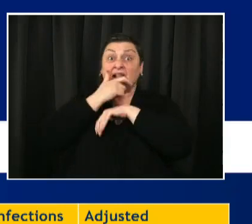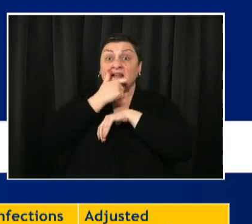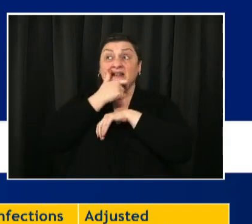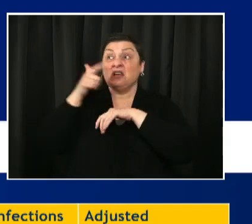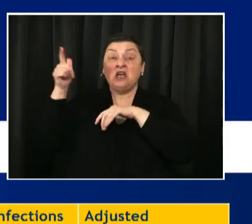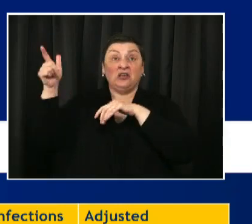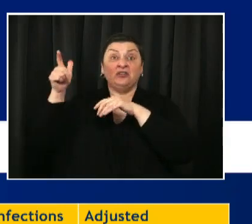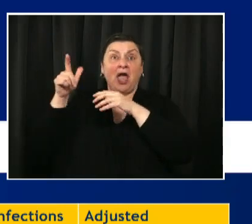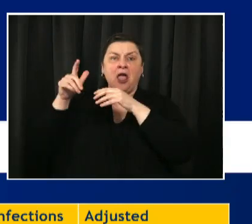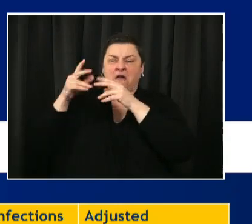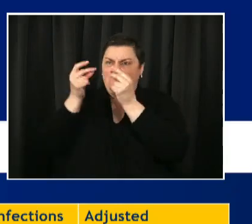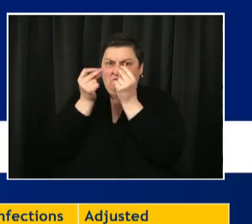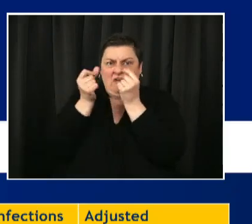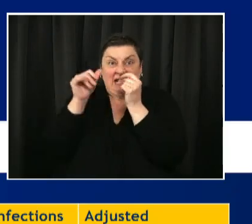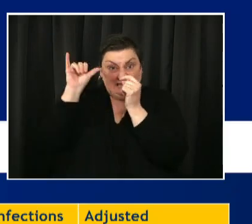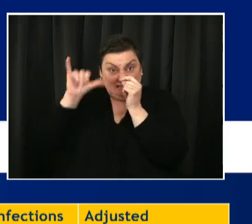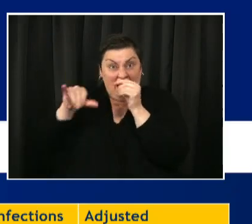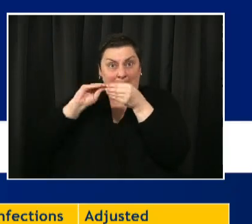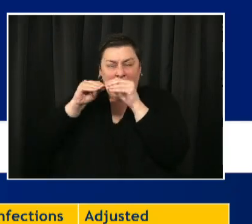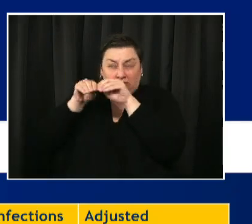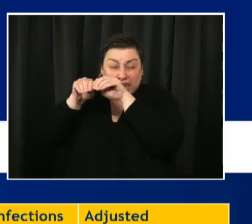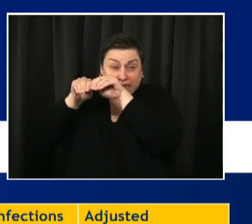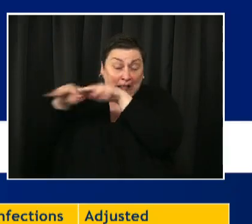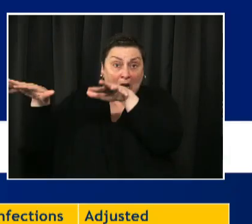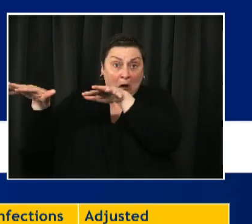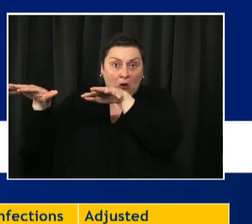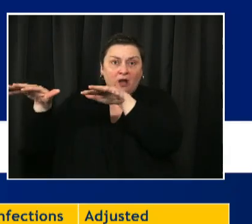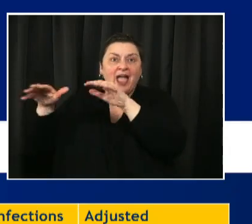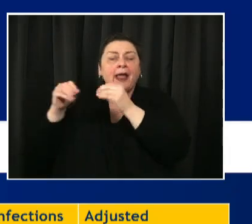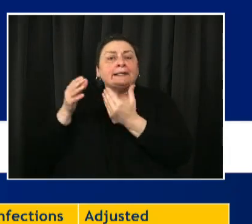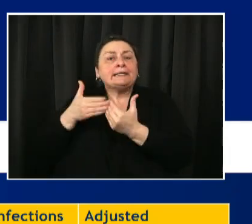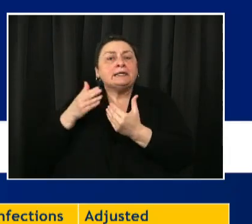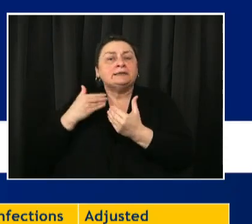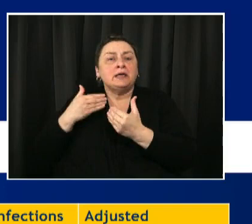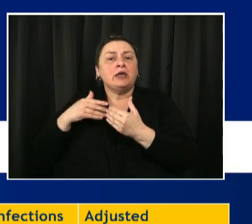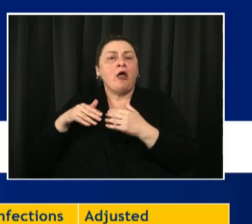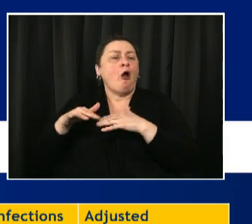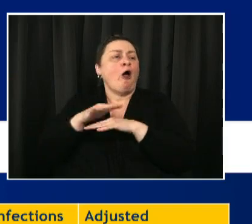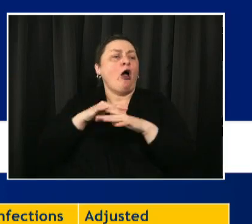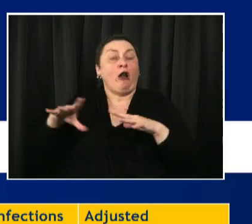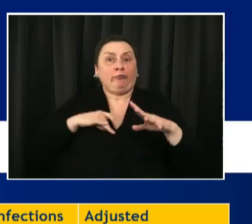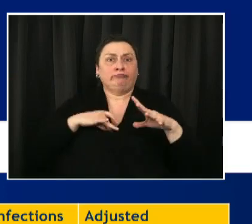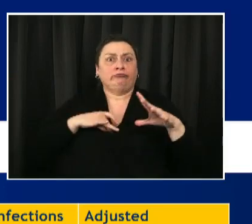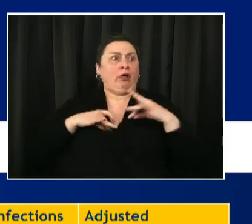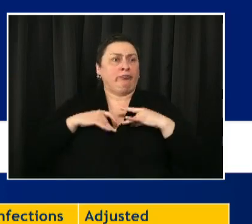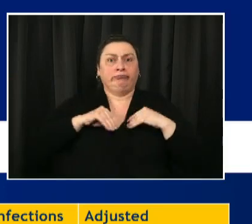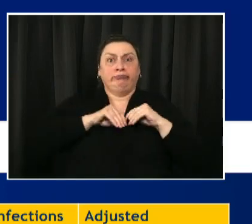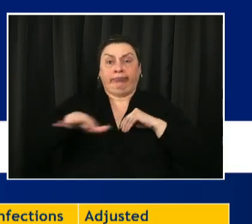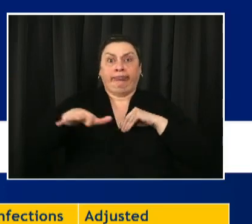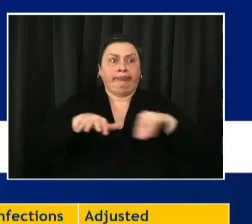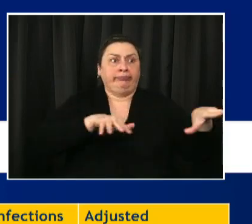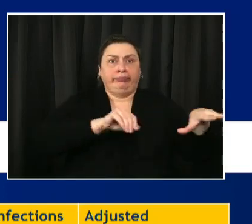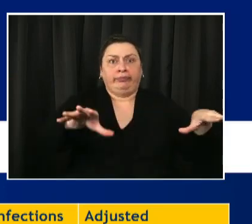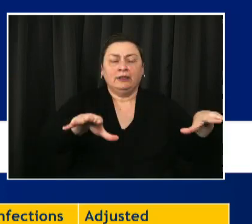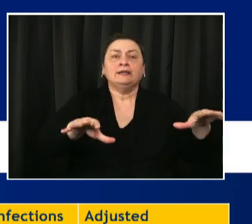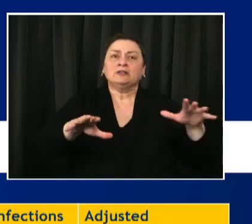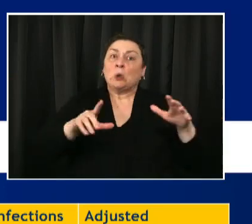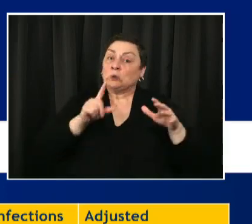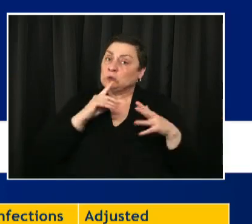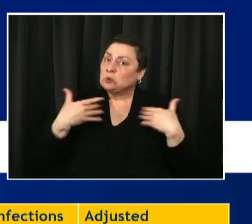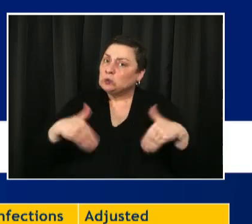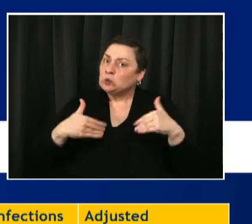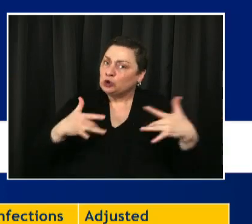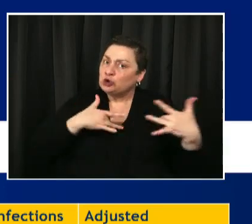dominant strain, and it's more transmissible, so it's of concern. So last week we were projecting that